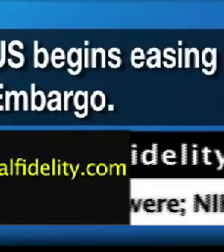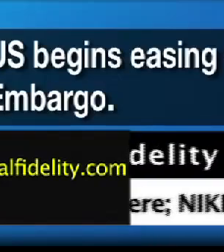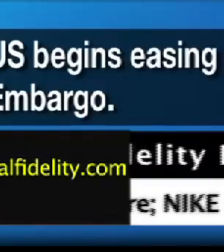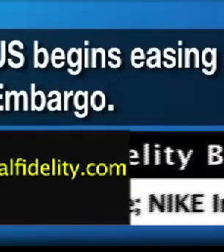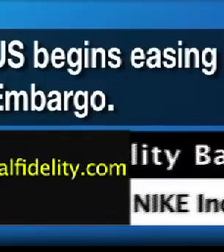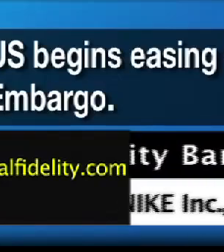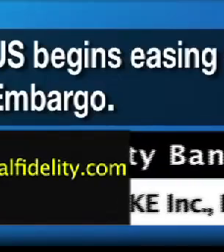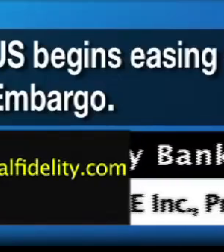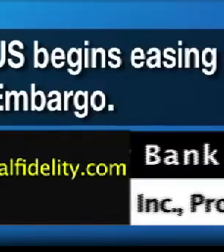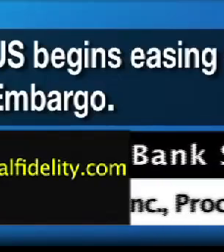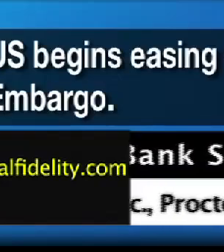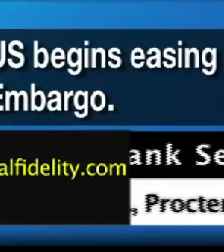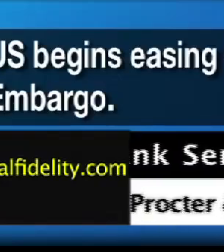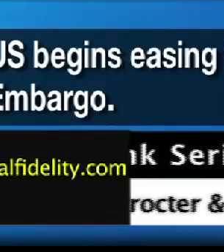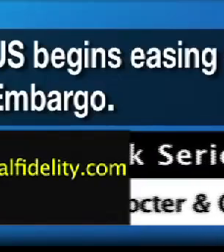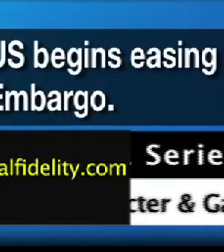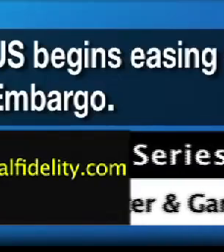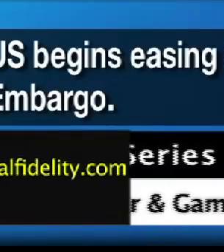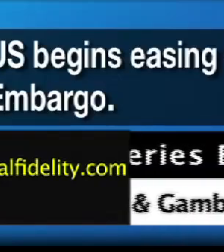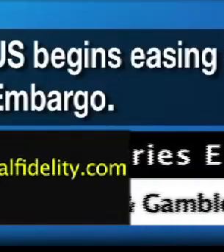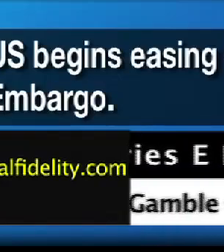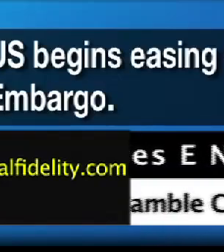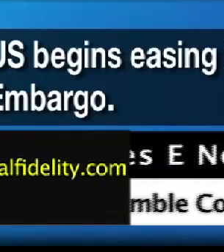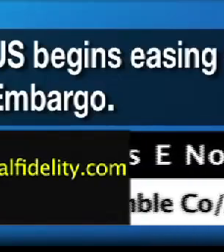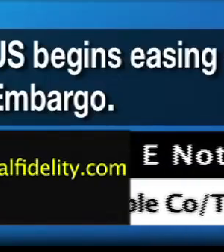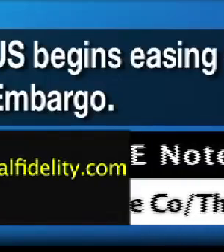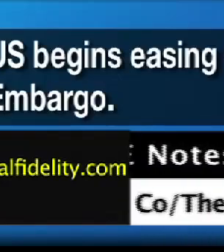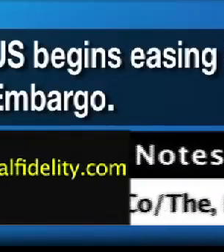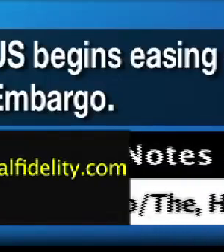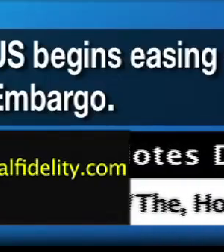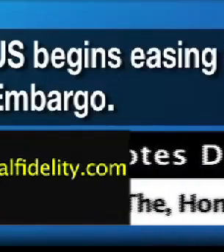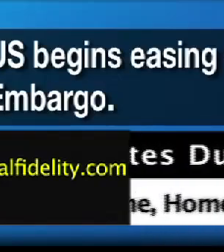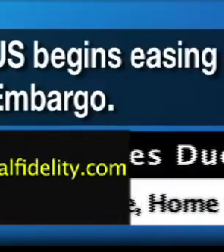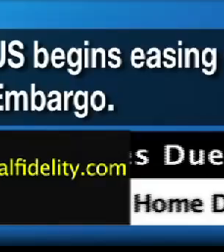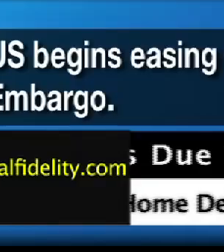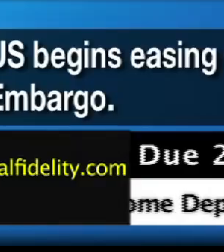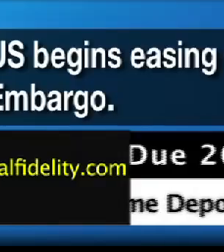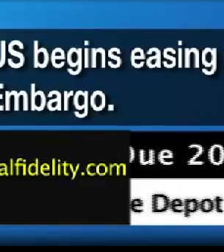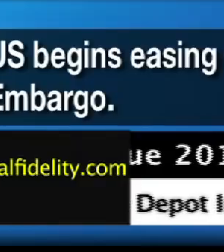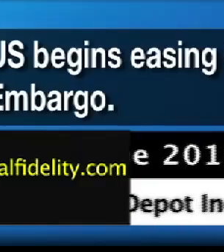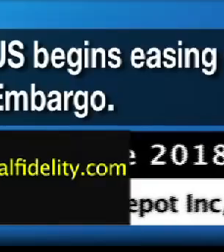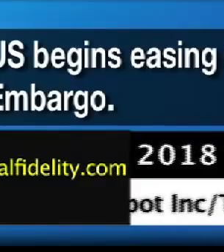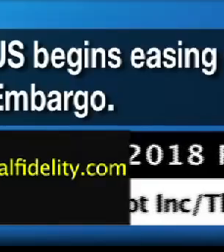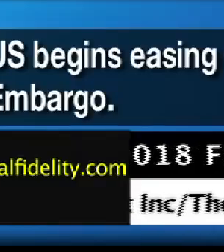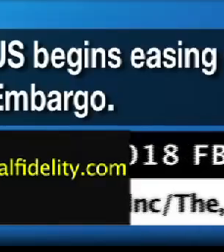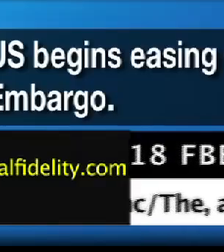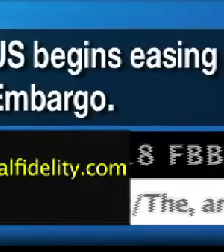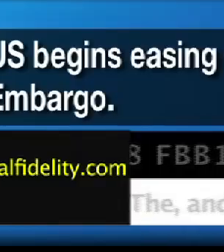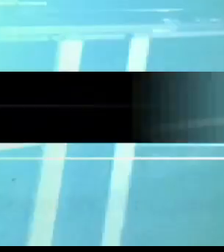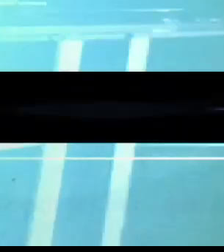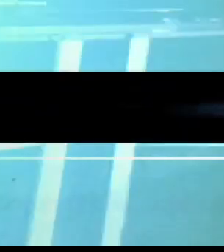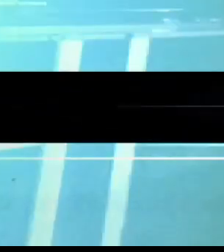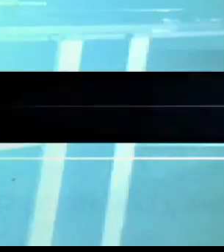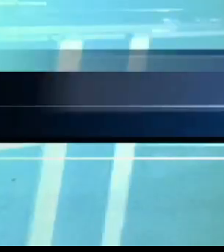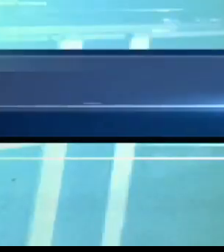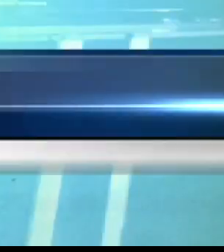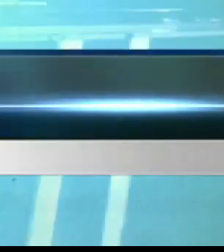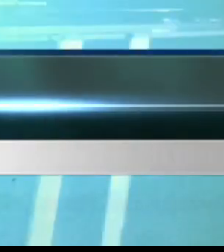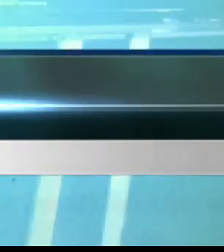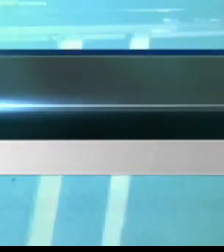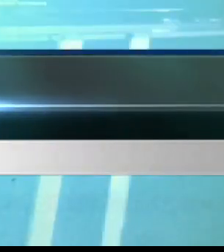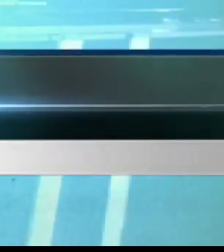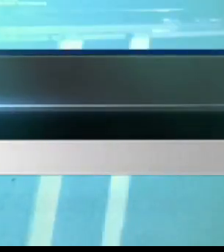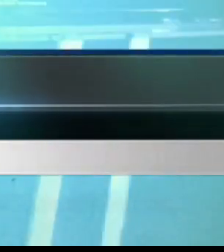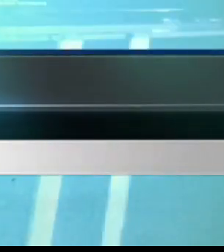internet-based services, business operations, banking, and remittances. The changes come as the U.S. and Cuba normalize relations